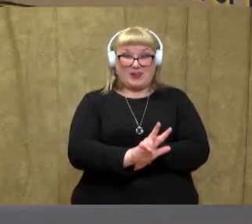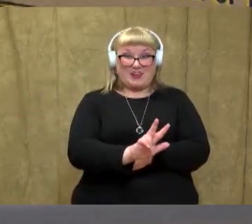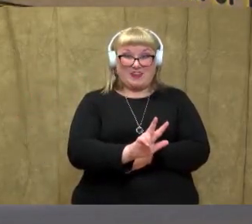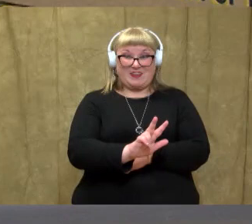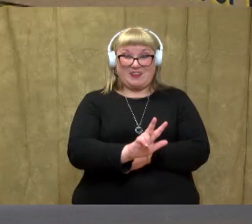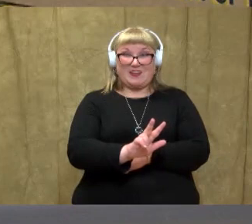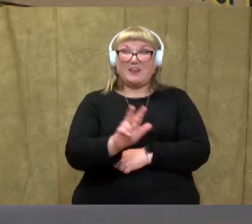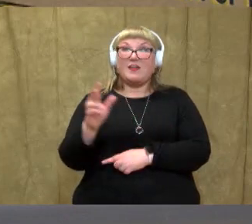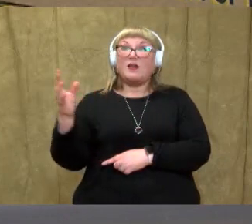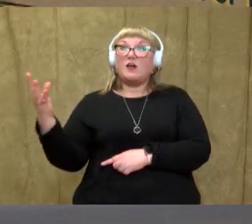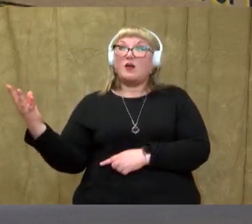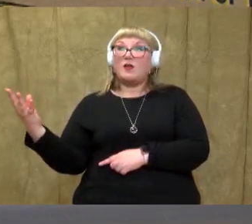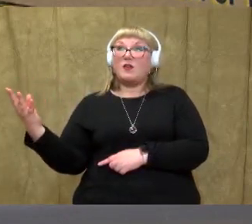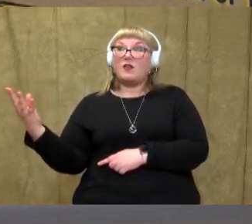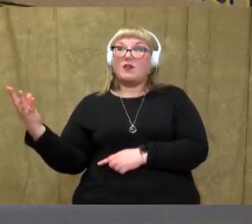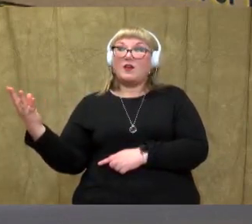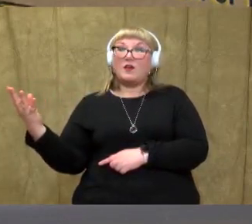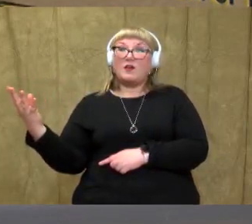3,